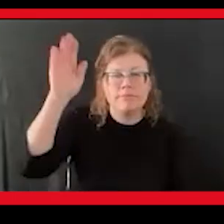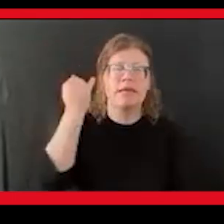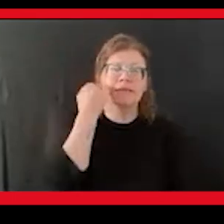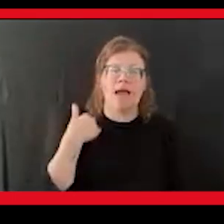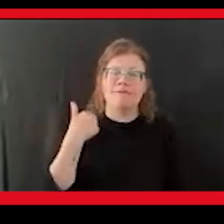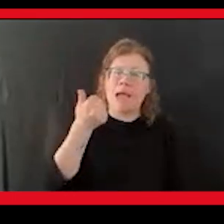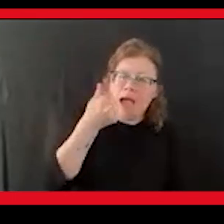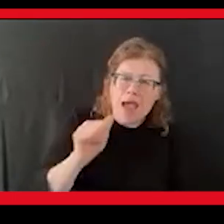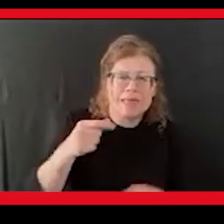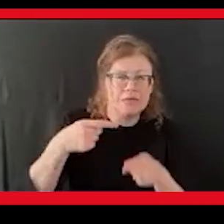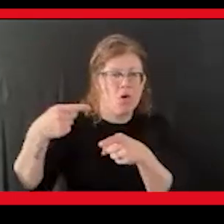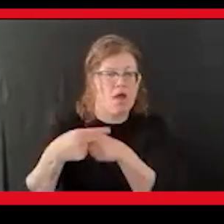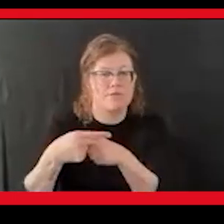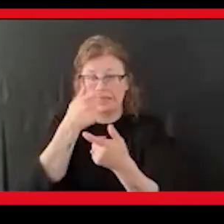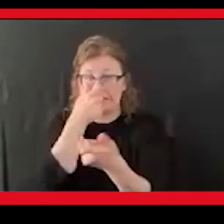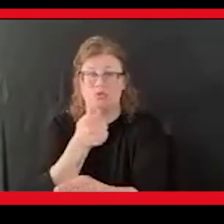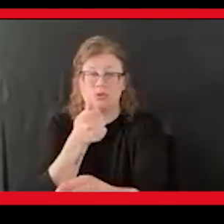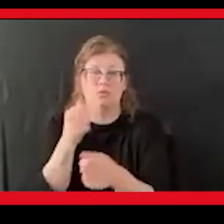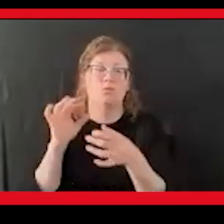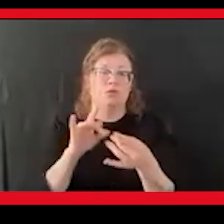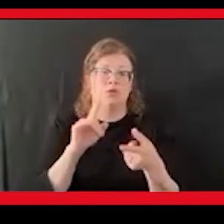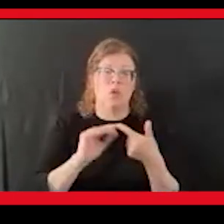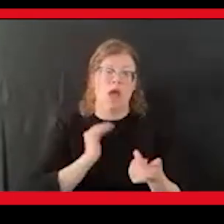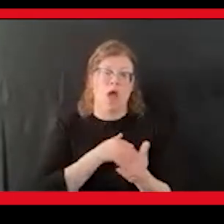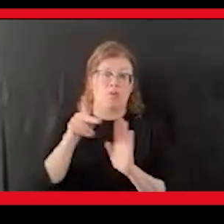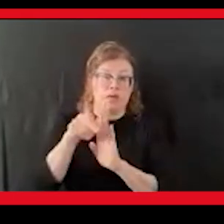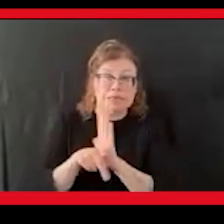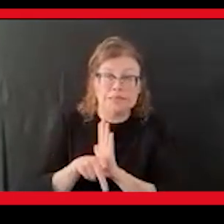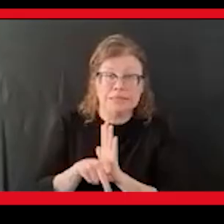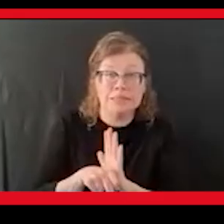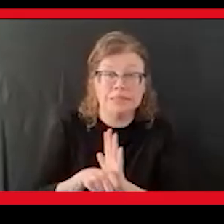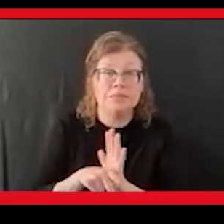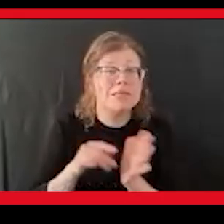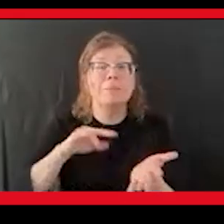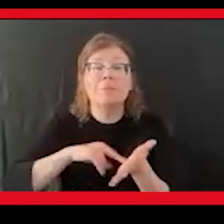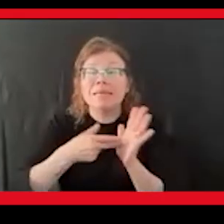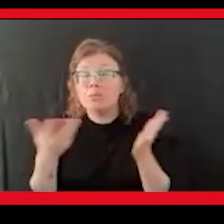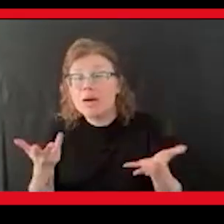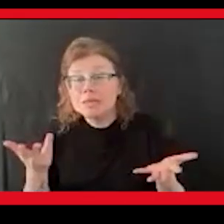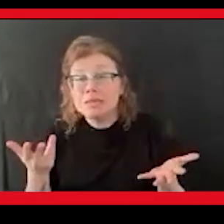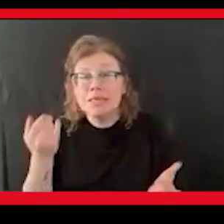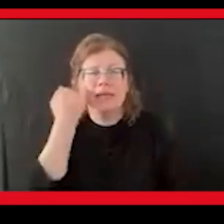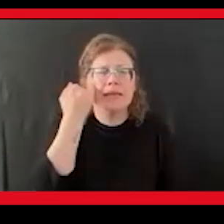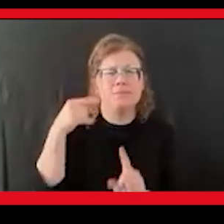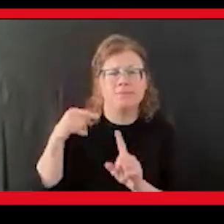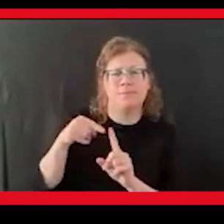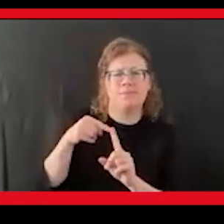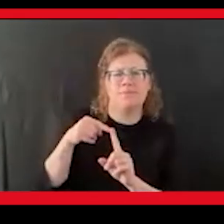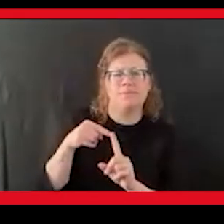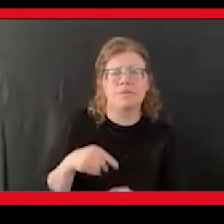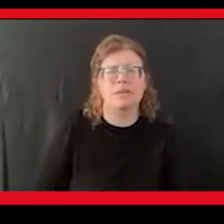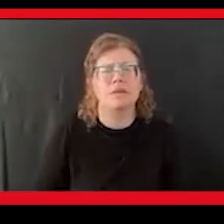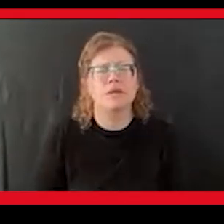policy, which means they will not evaluate applications where there is a real or perceived conflict.